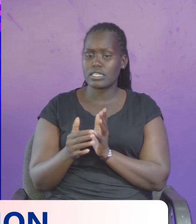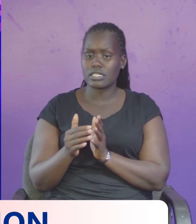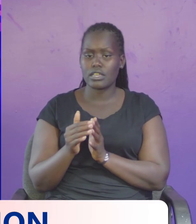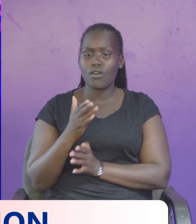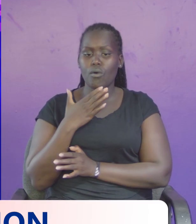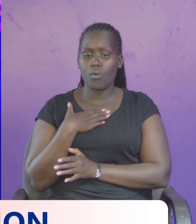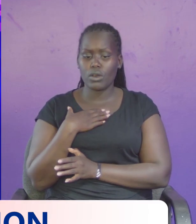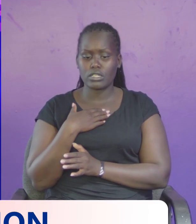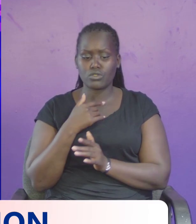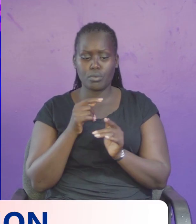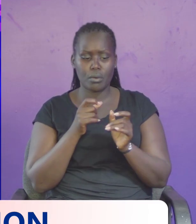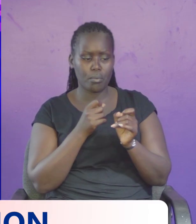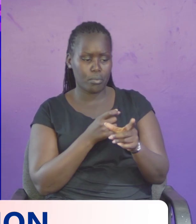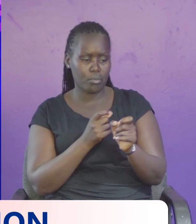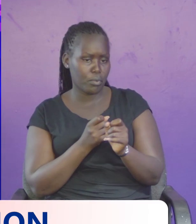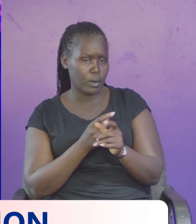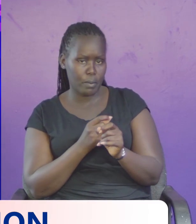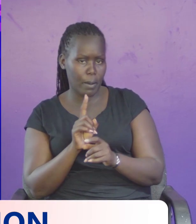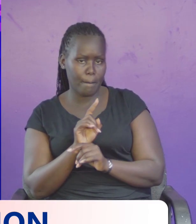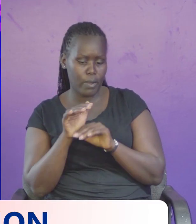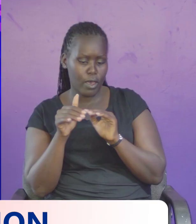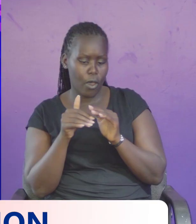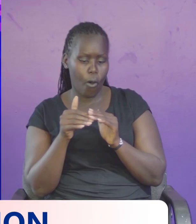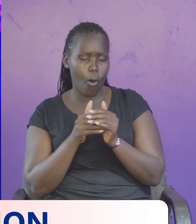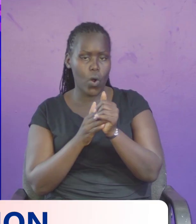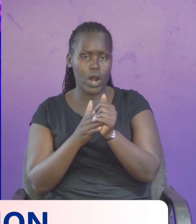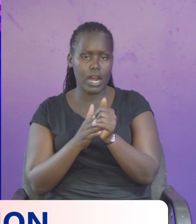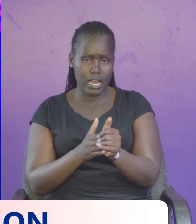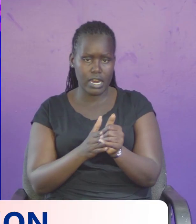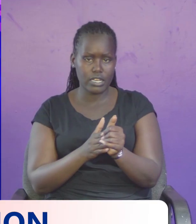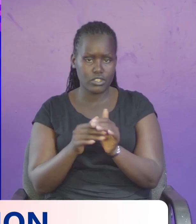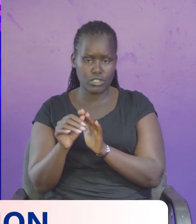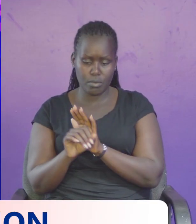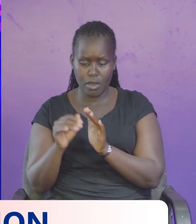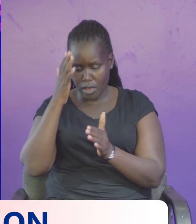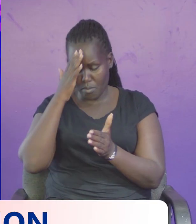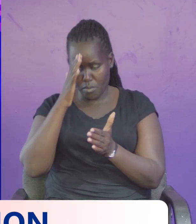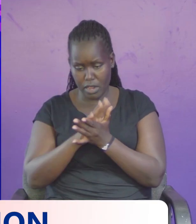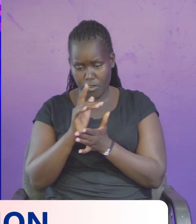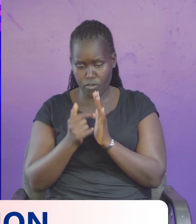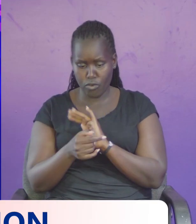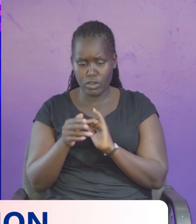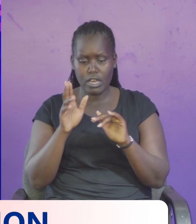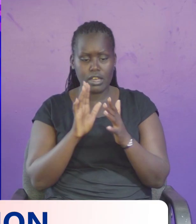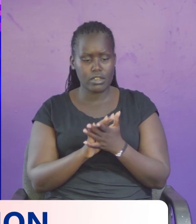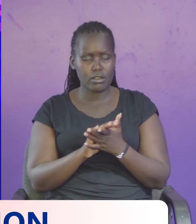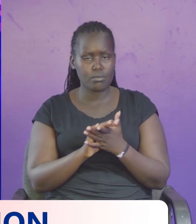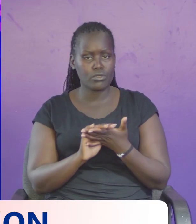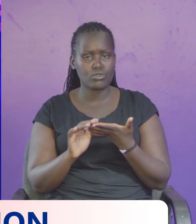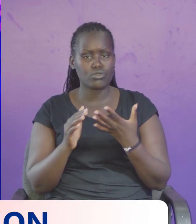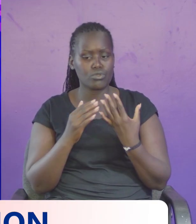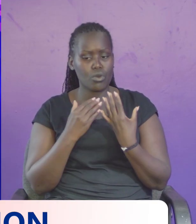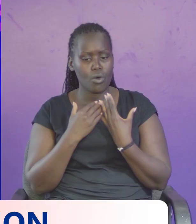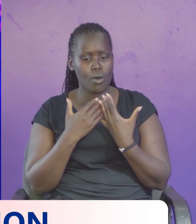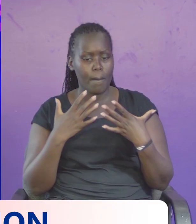be criticized. All regimes believe that they're supposed to sit on people